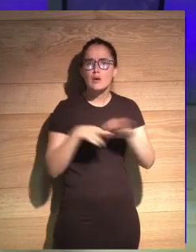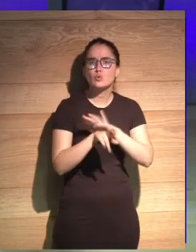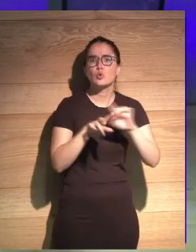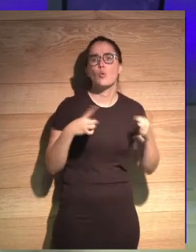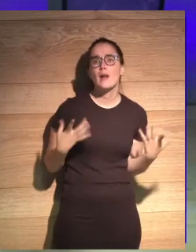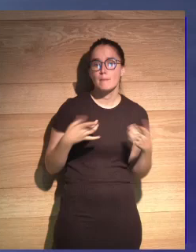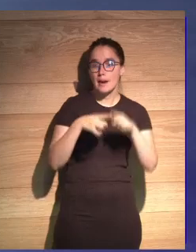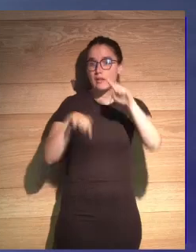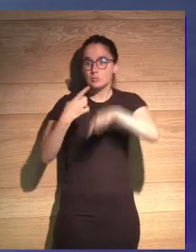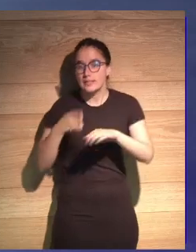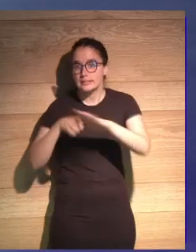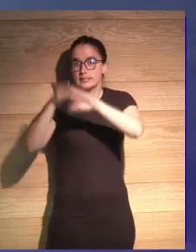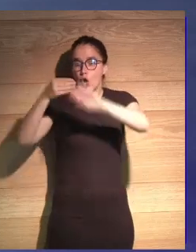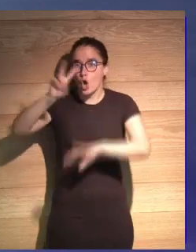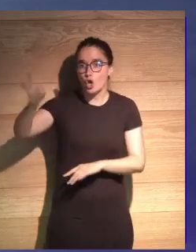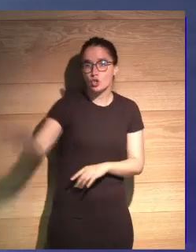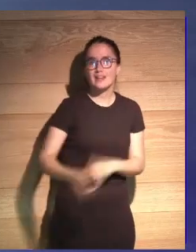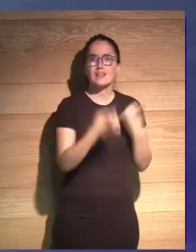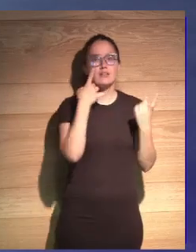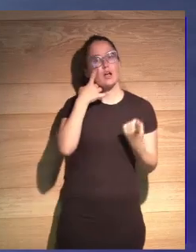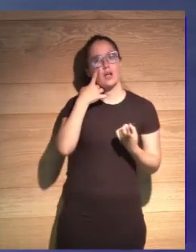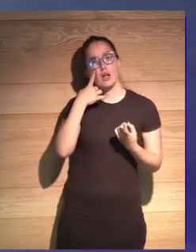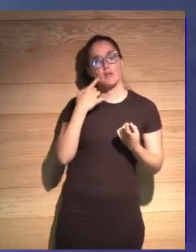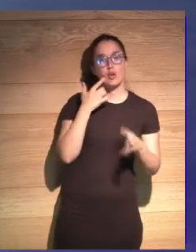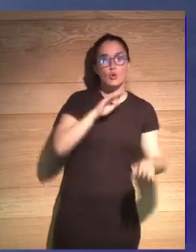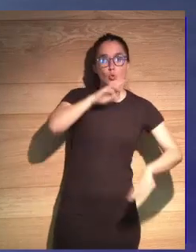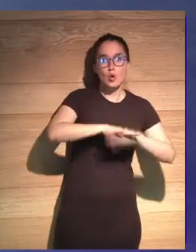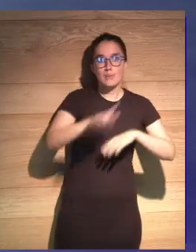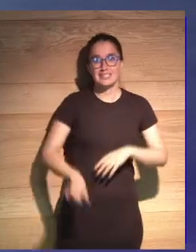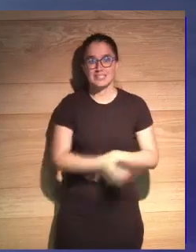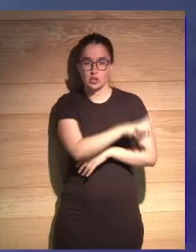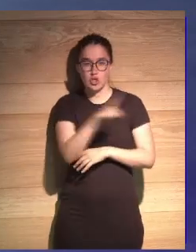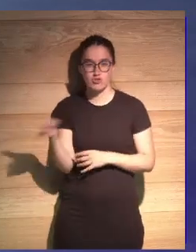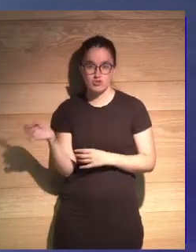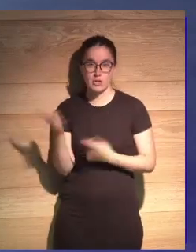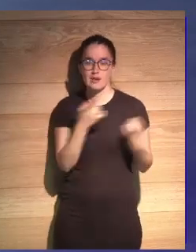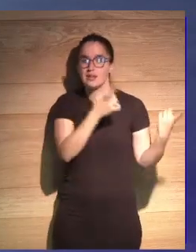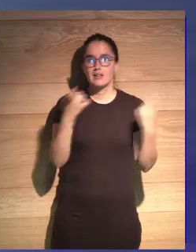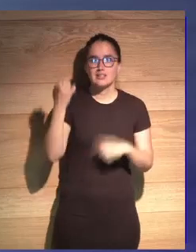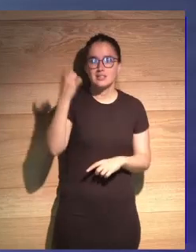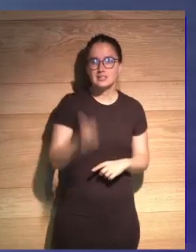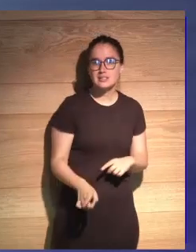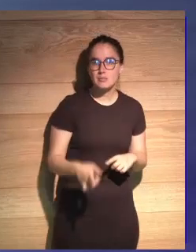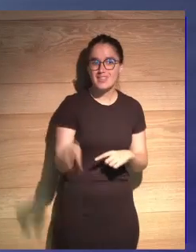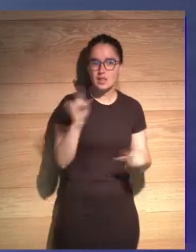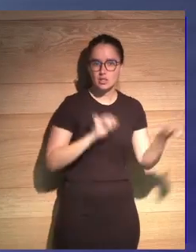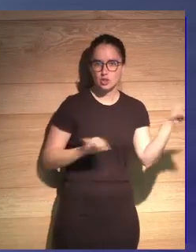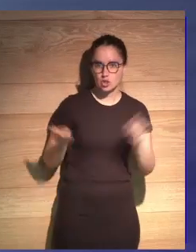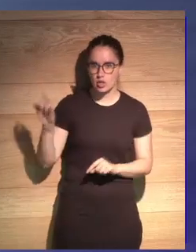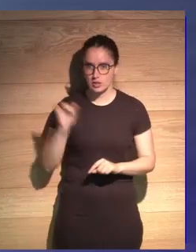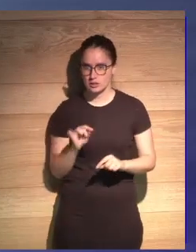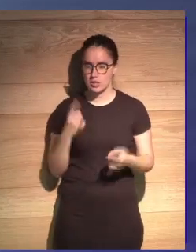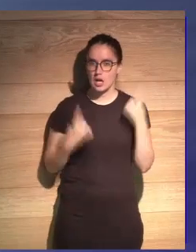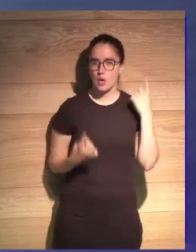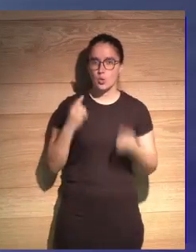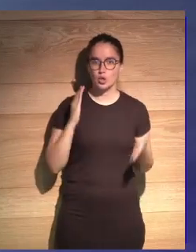what weapons, what resources in order to develop other resources. You need to assess whether you are